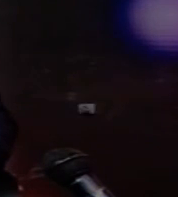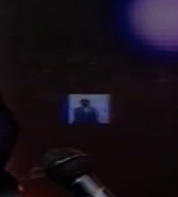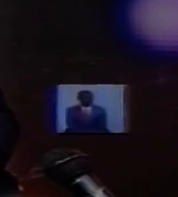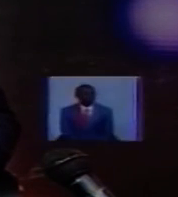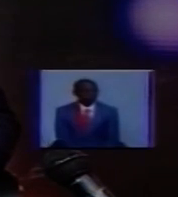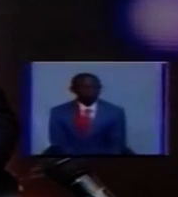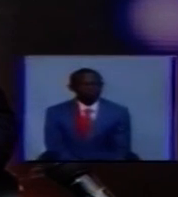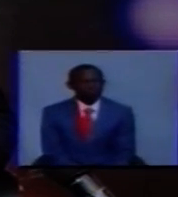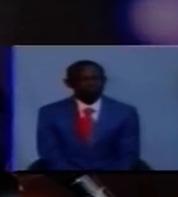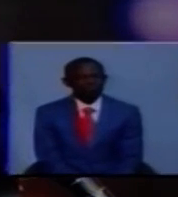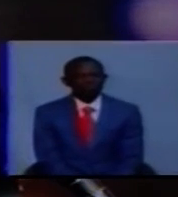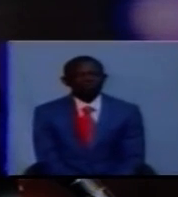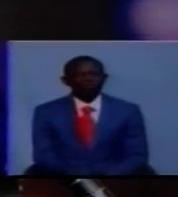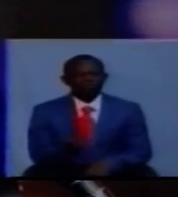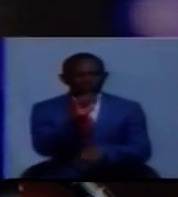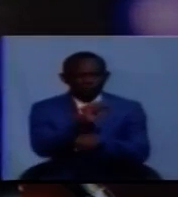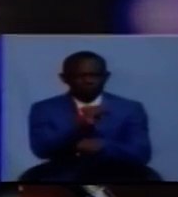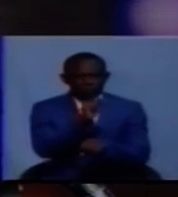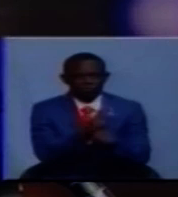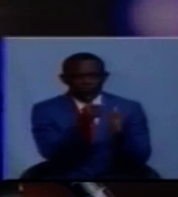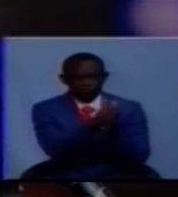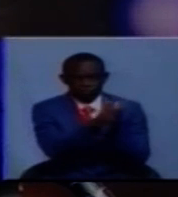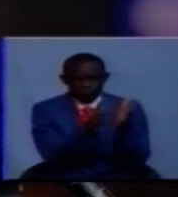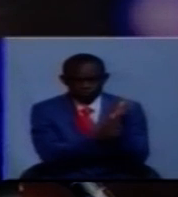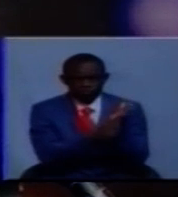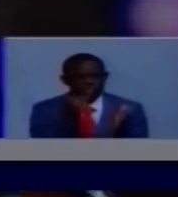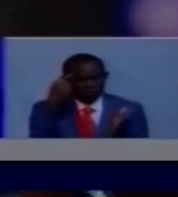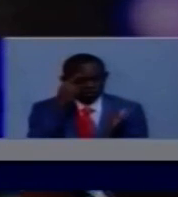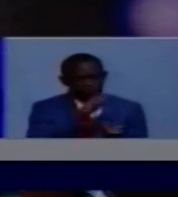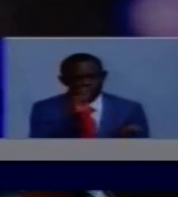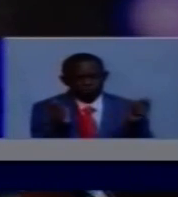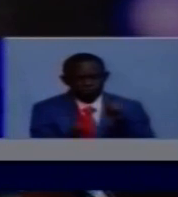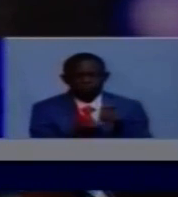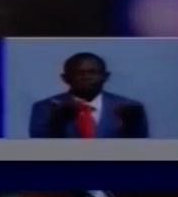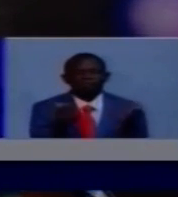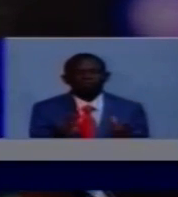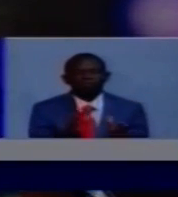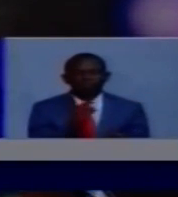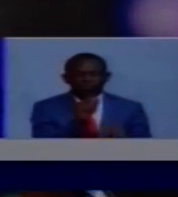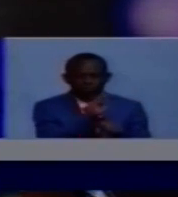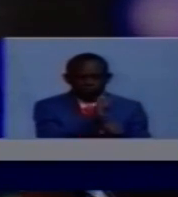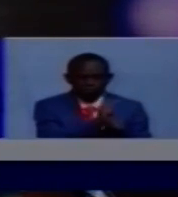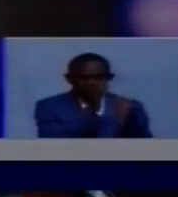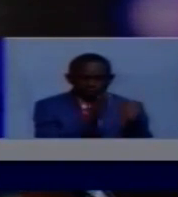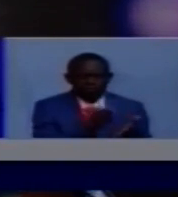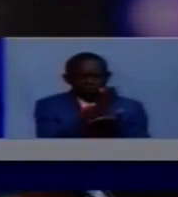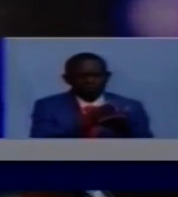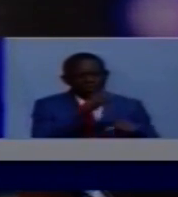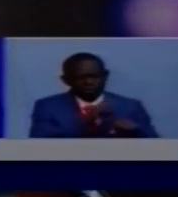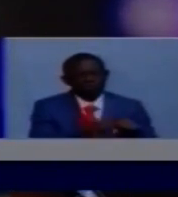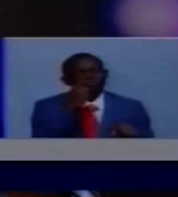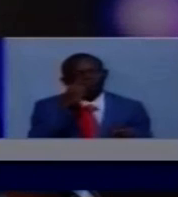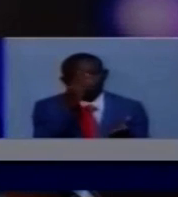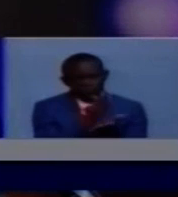Government has amended the Employment Act, effectively bringing to an end casualization of labor and unjustified termination of contracts, among